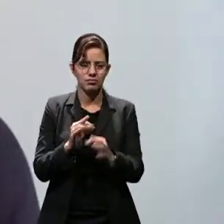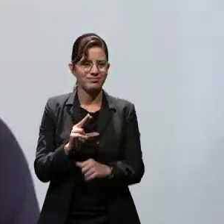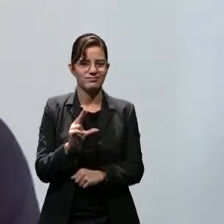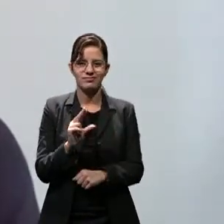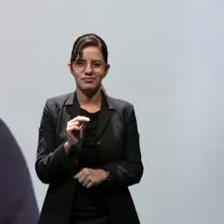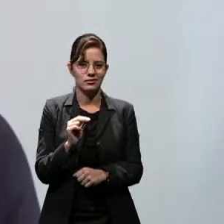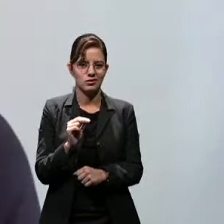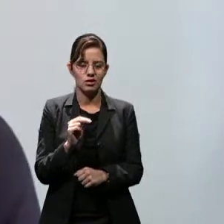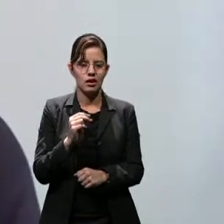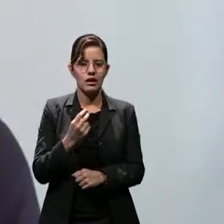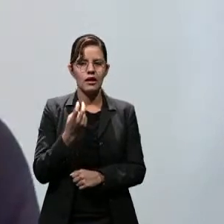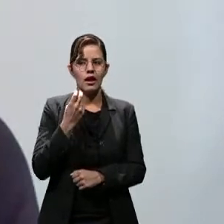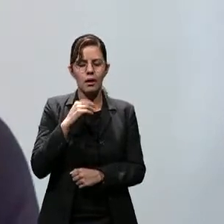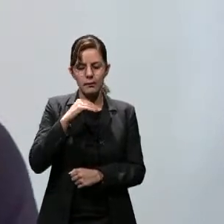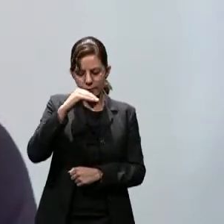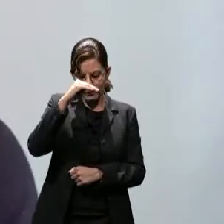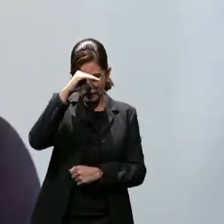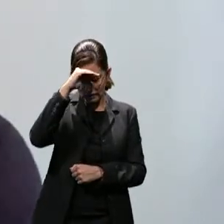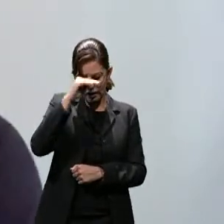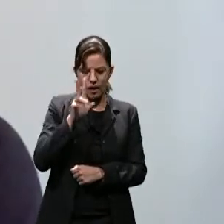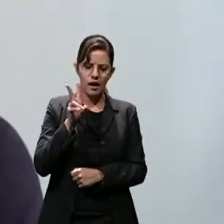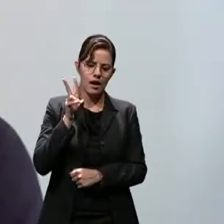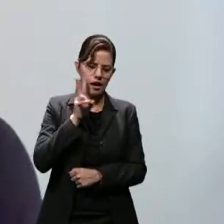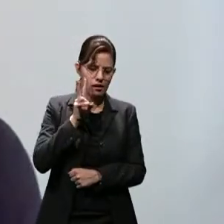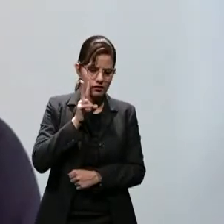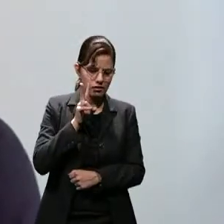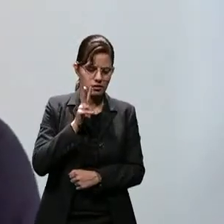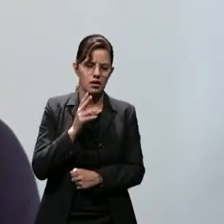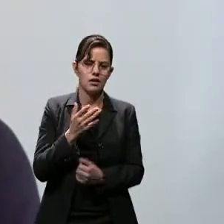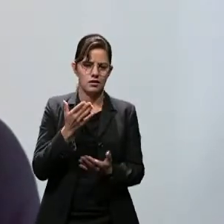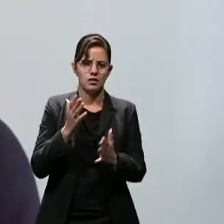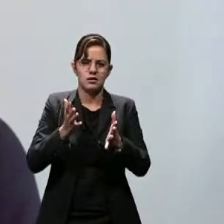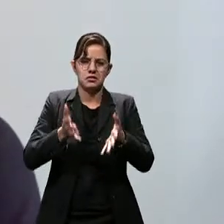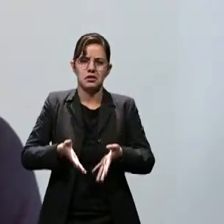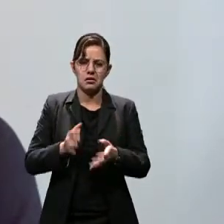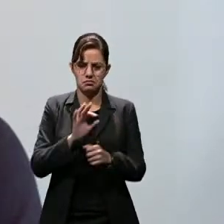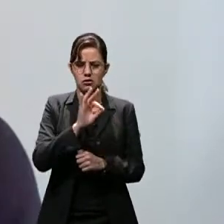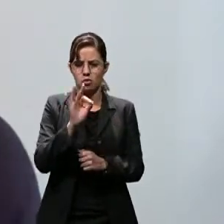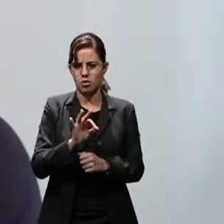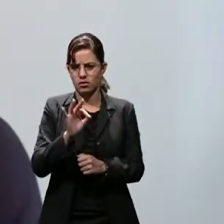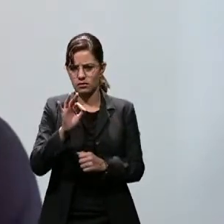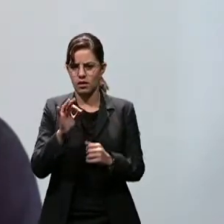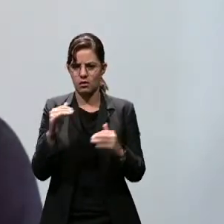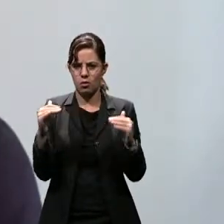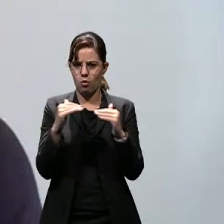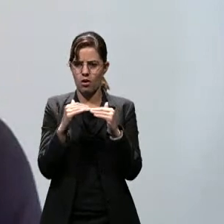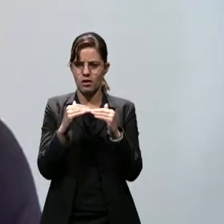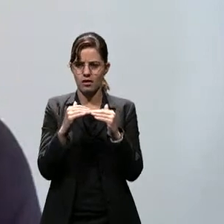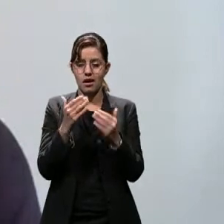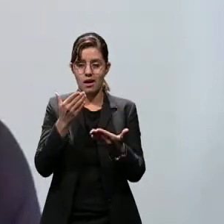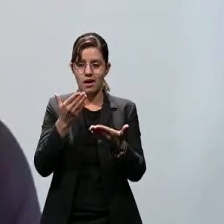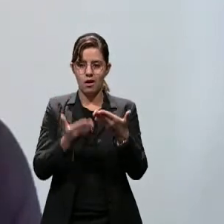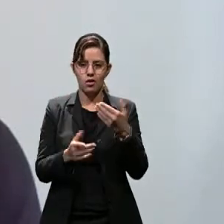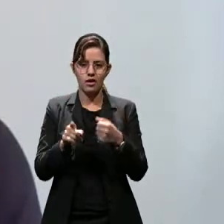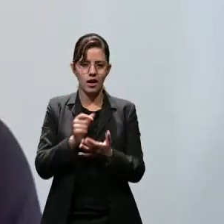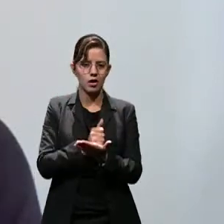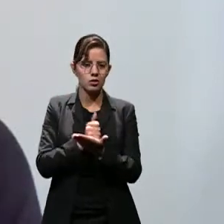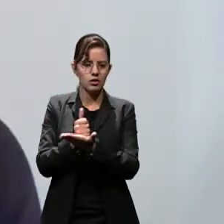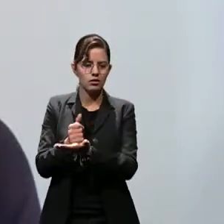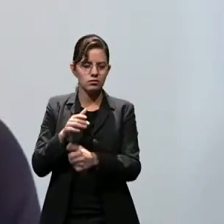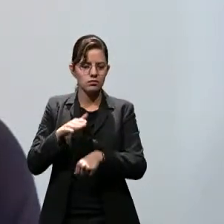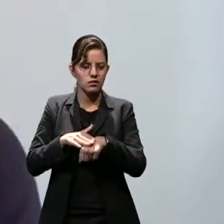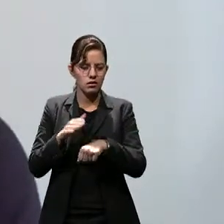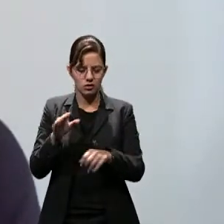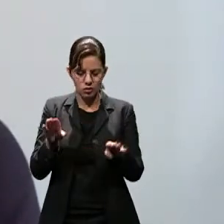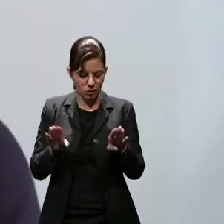ask ourselves, how can we accomplish better conditions to foster parity representation? And